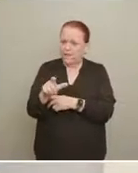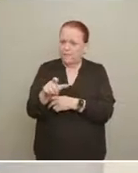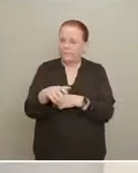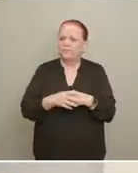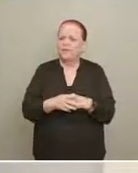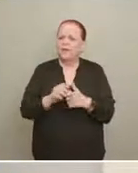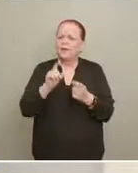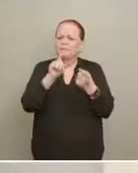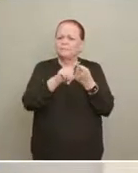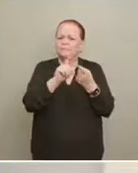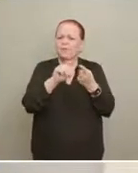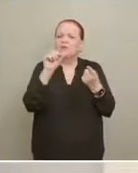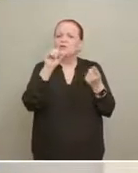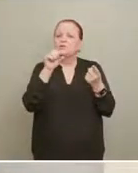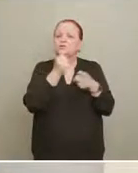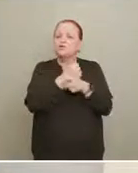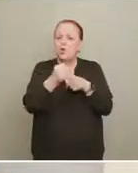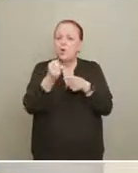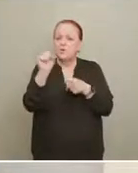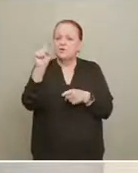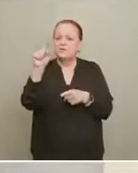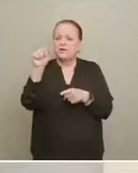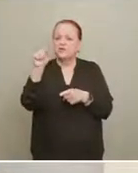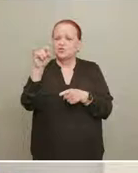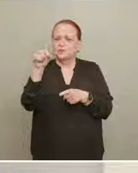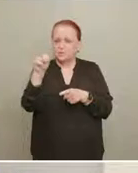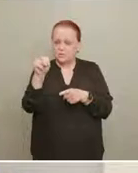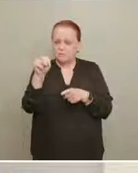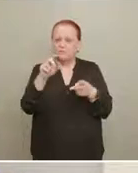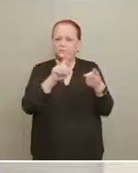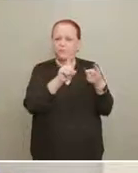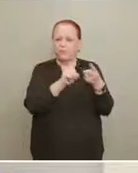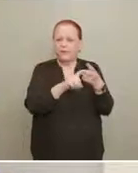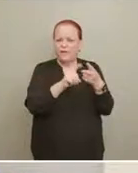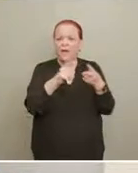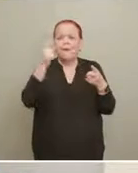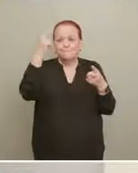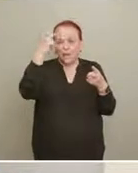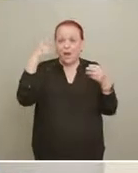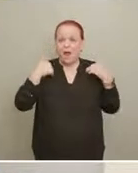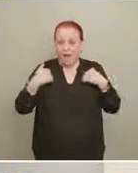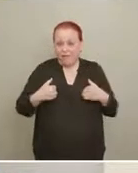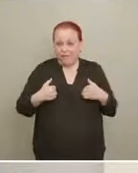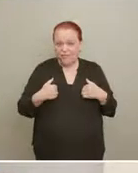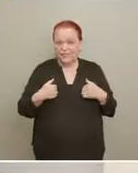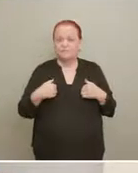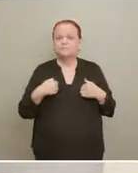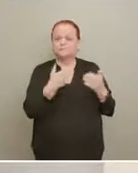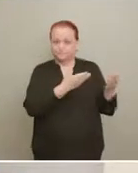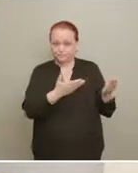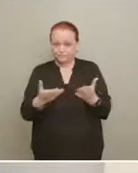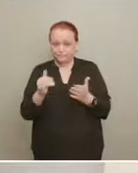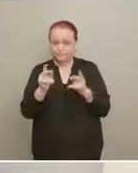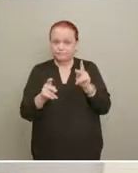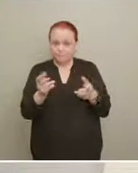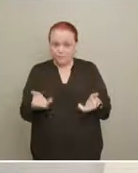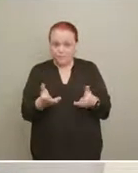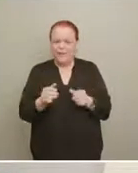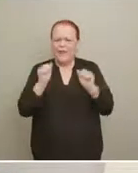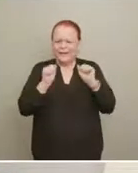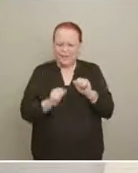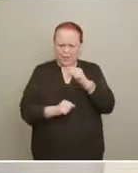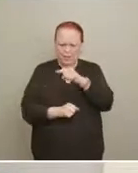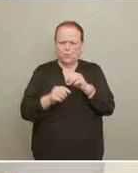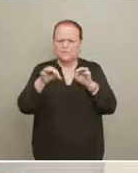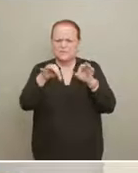our sobering station, as well as bringing some mental health people that need that kind of care here. Would you